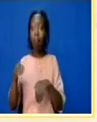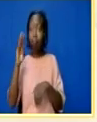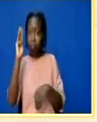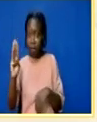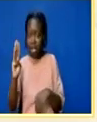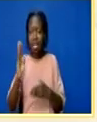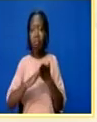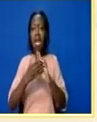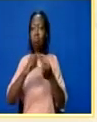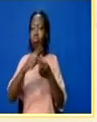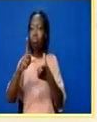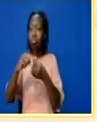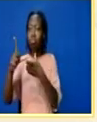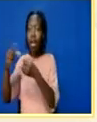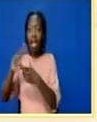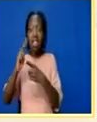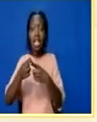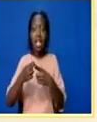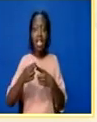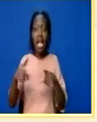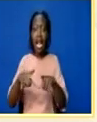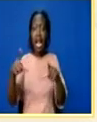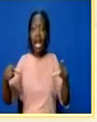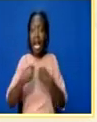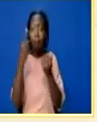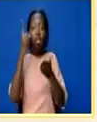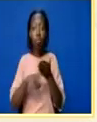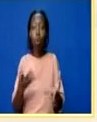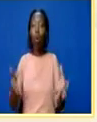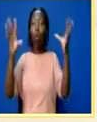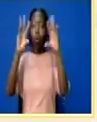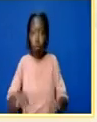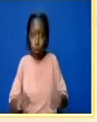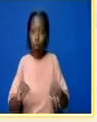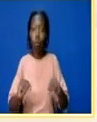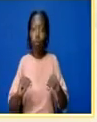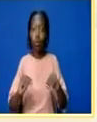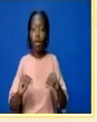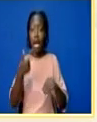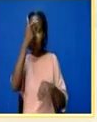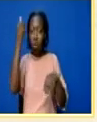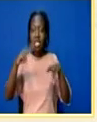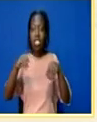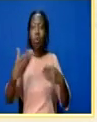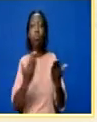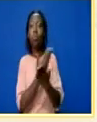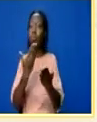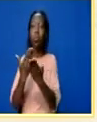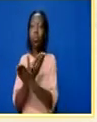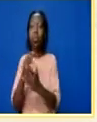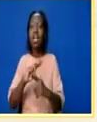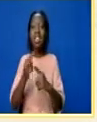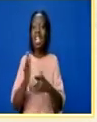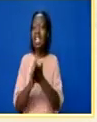became loose, the land slid. The soil swept away. Oh. Once it is swept away...